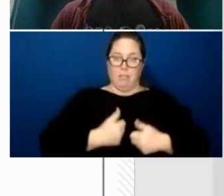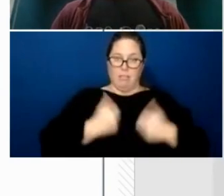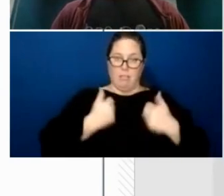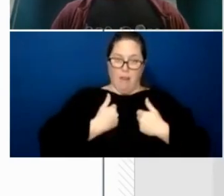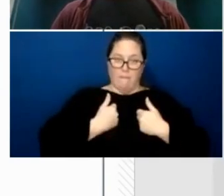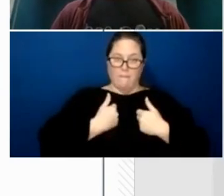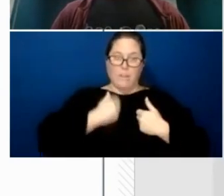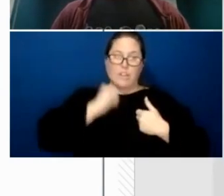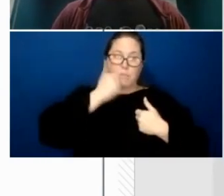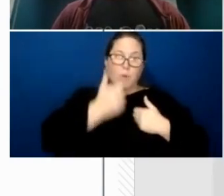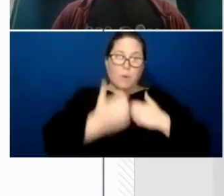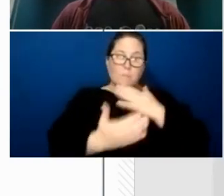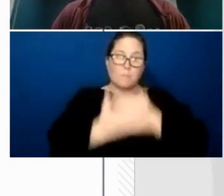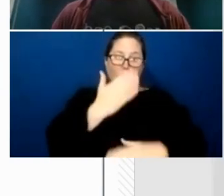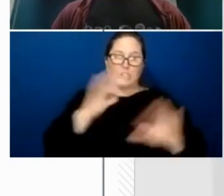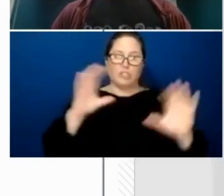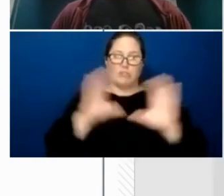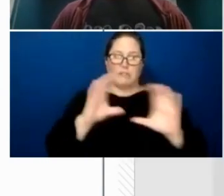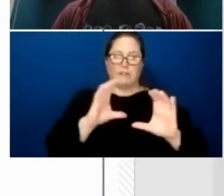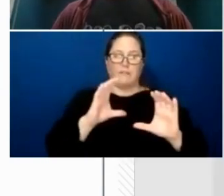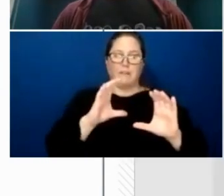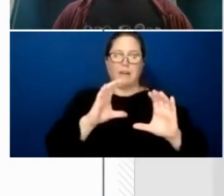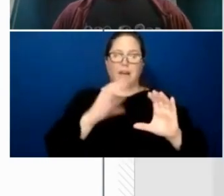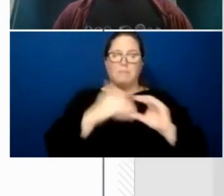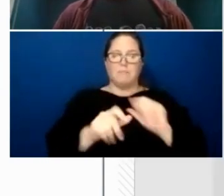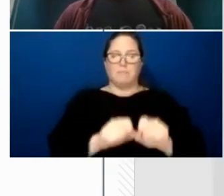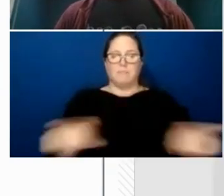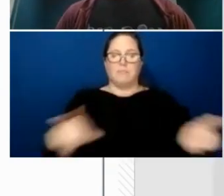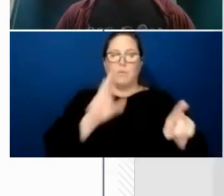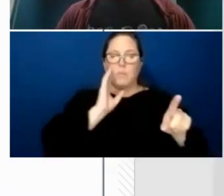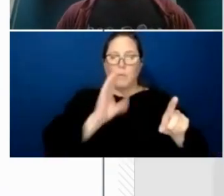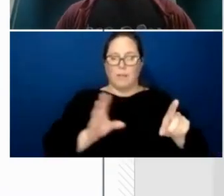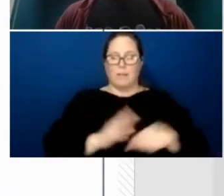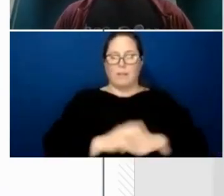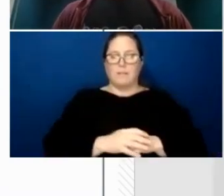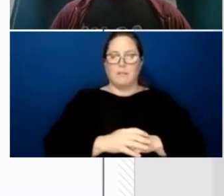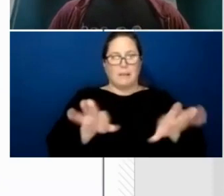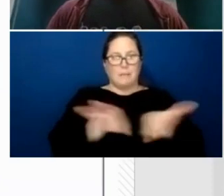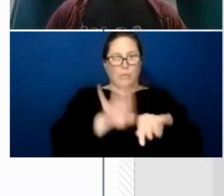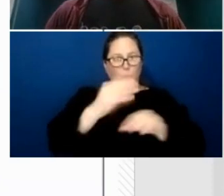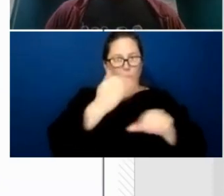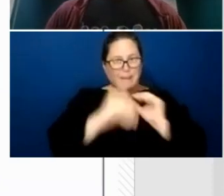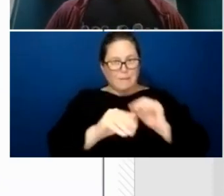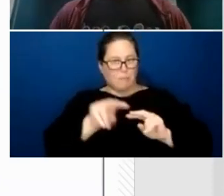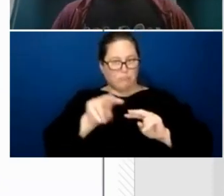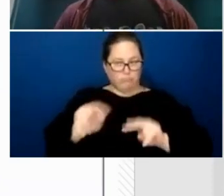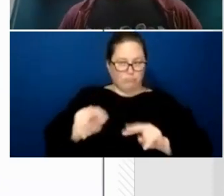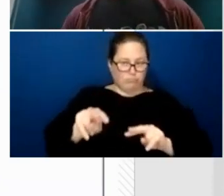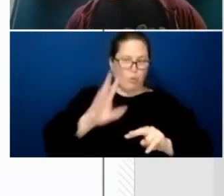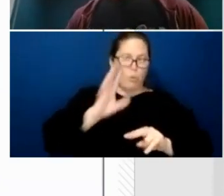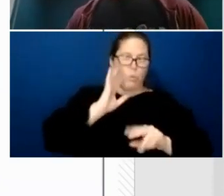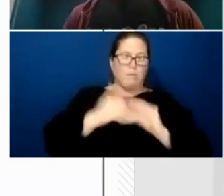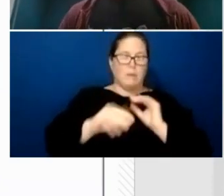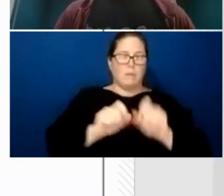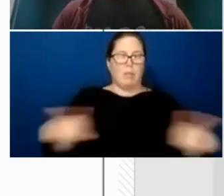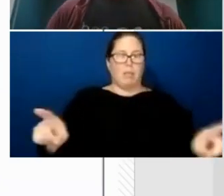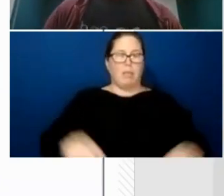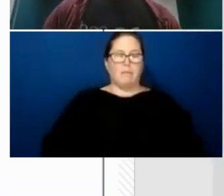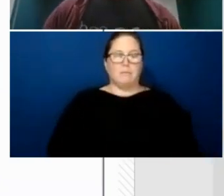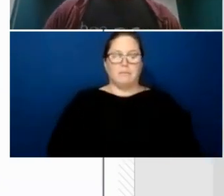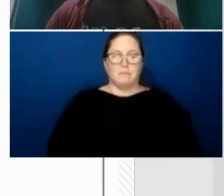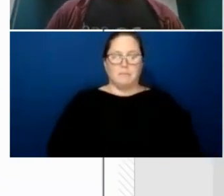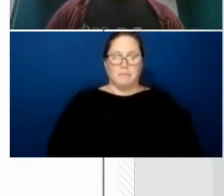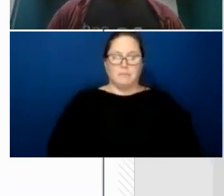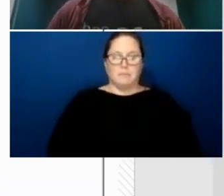morning, with your certificate to show that you were here. Okay, so look out for that in your email in the morning. Okay, and thanks to those who said they